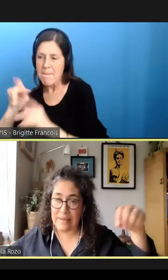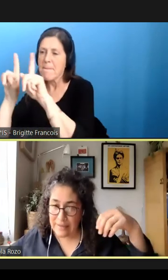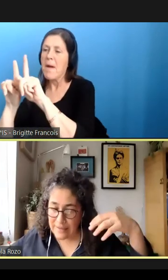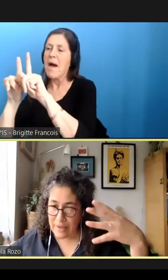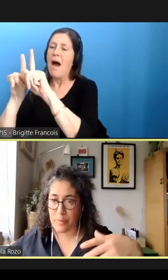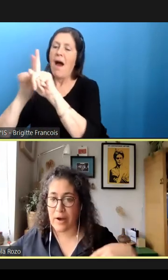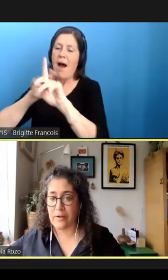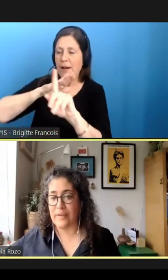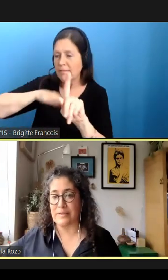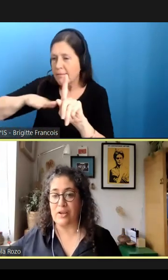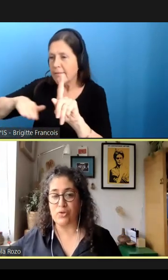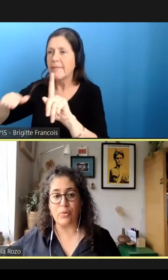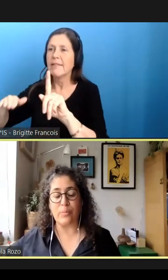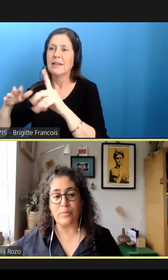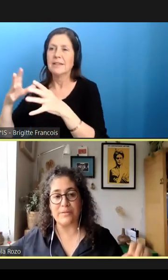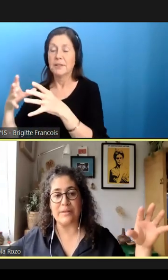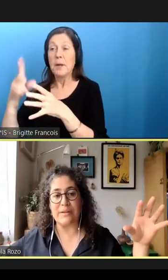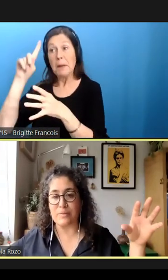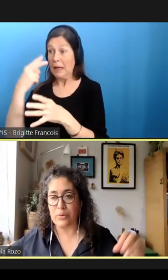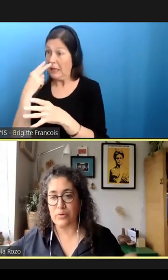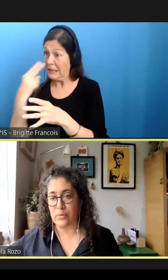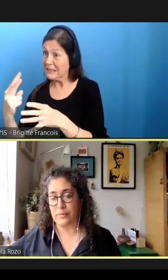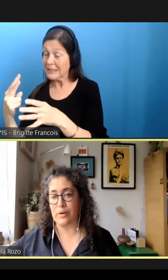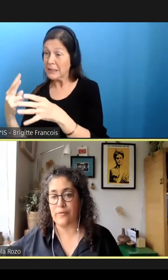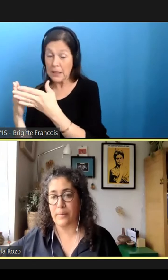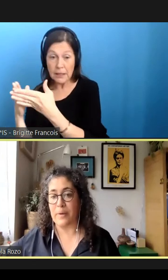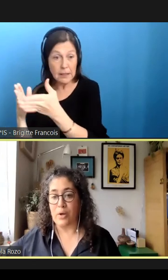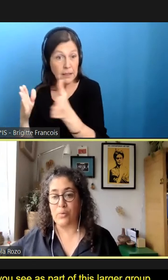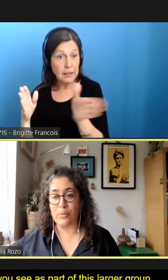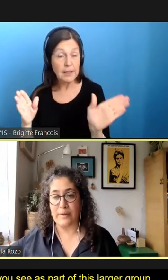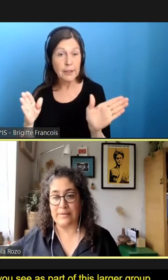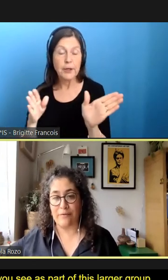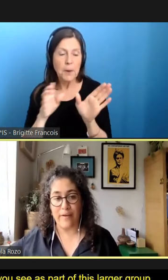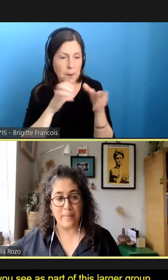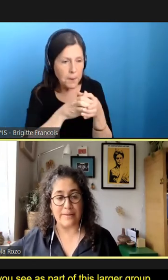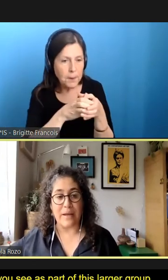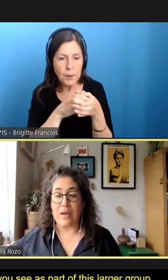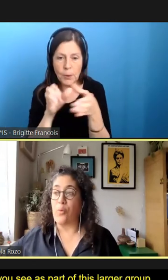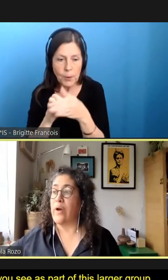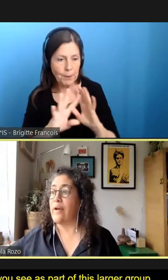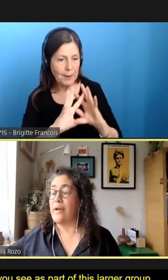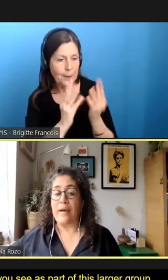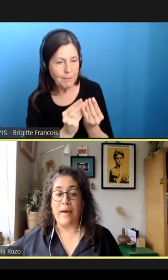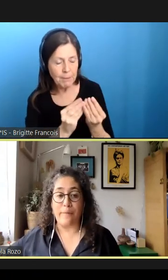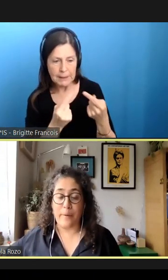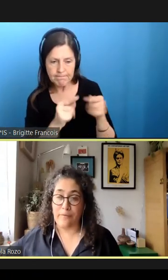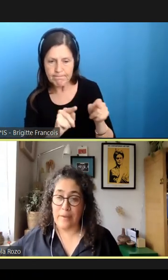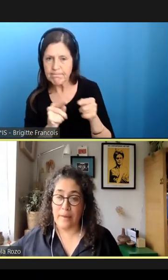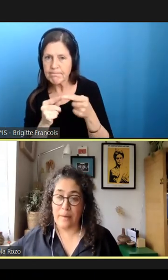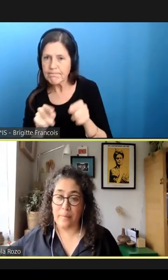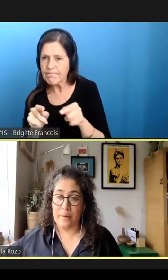see, as part of this larger group, you will see smaller groups of groupings and families where